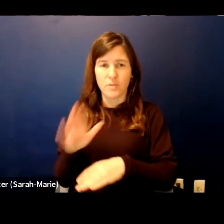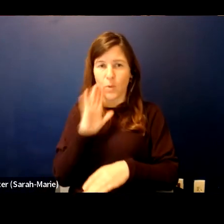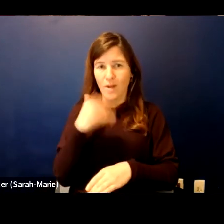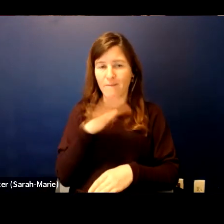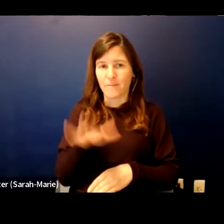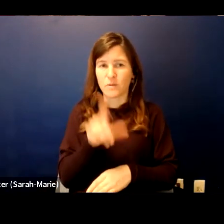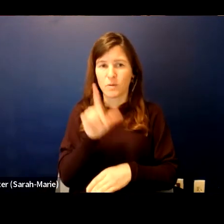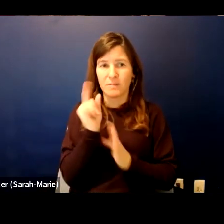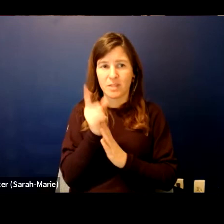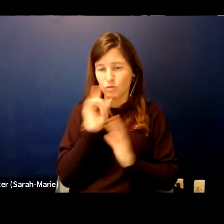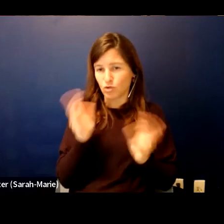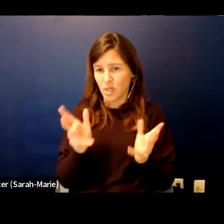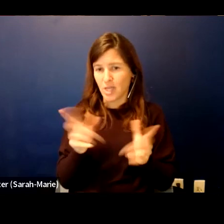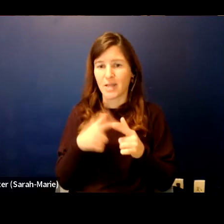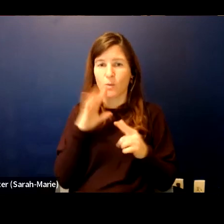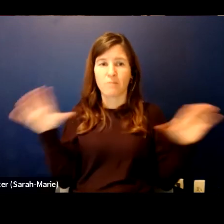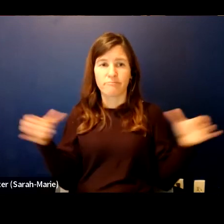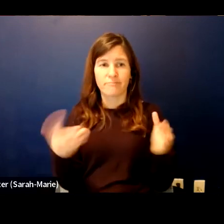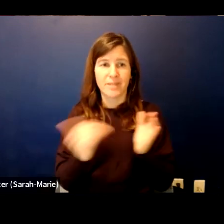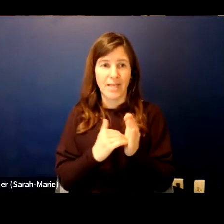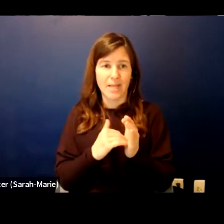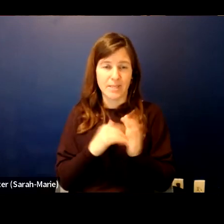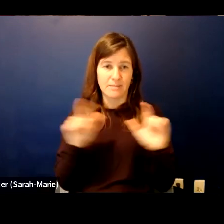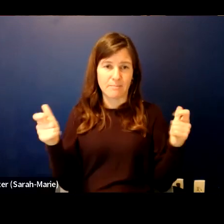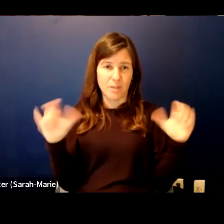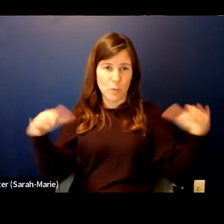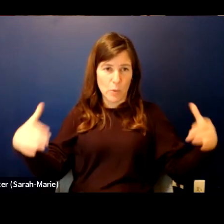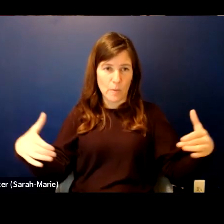chat, and then we'll come back together as a large group and kind of